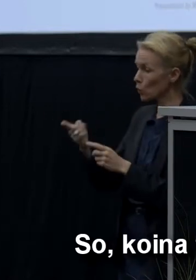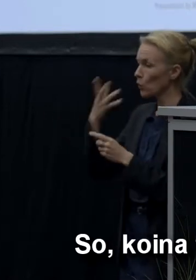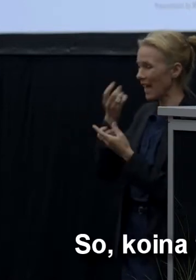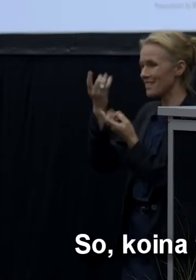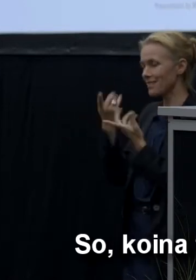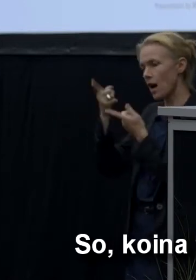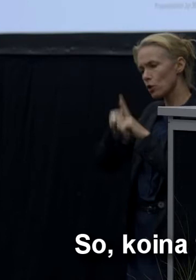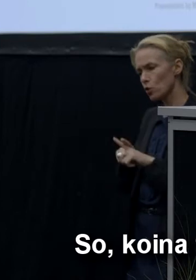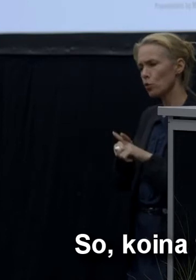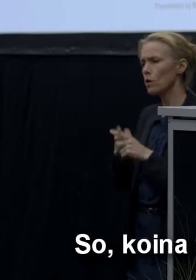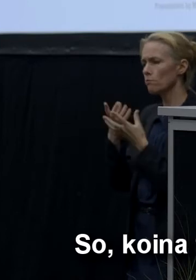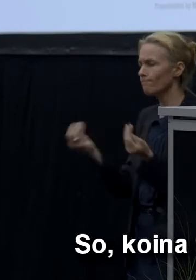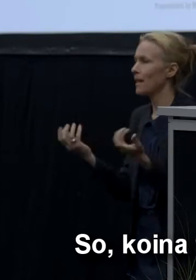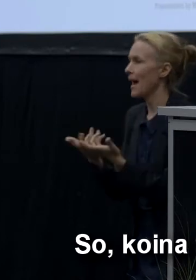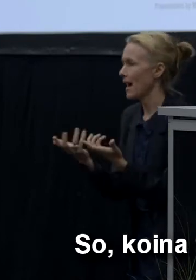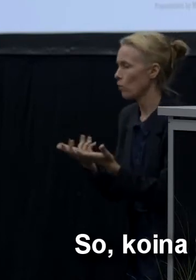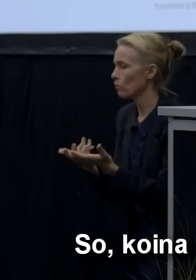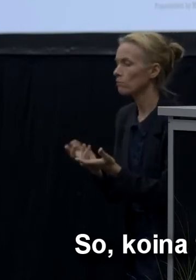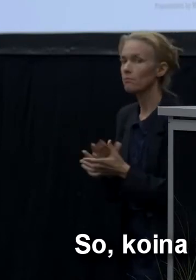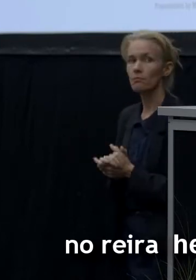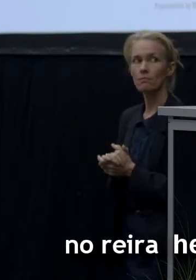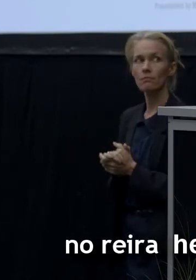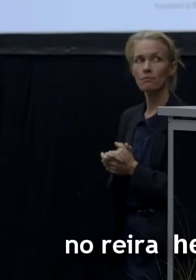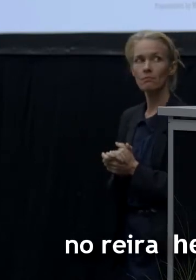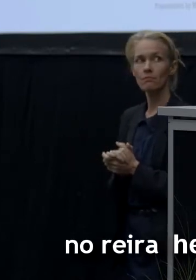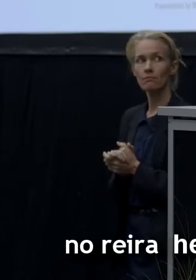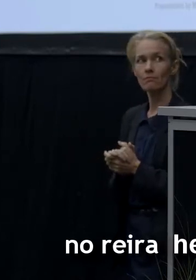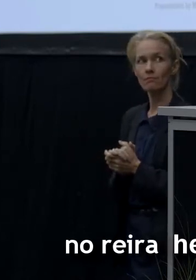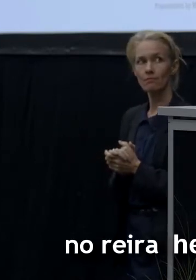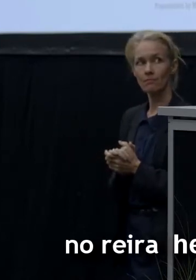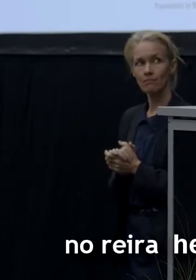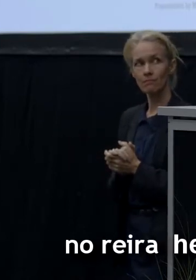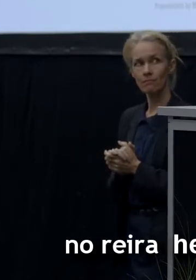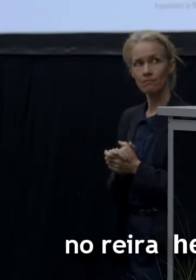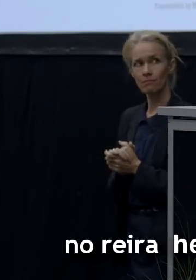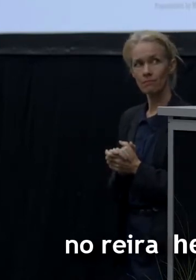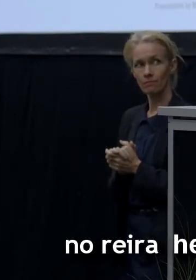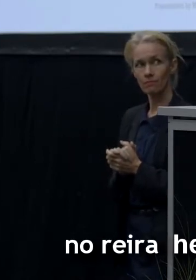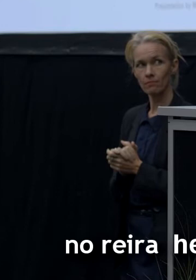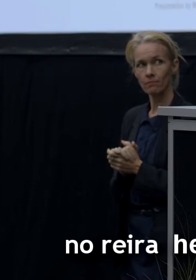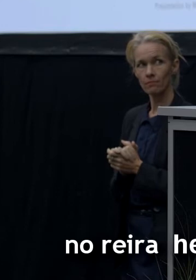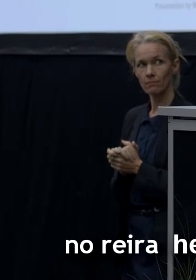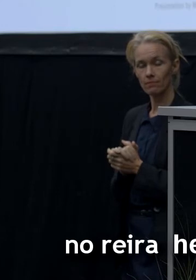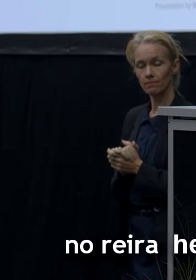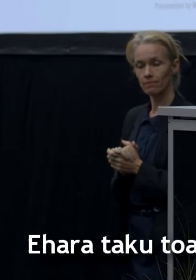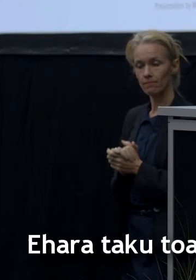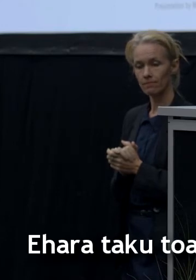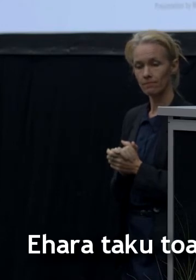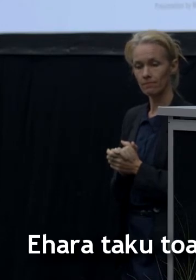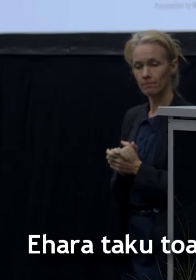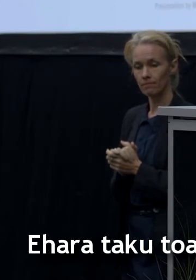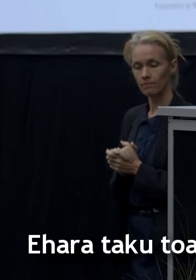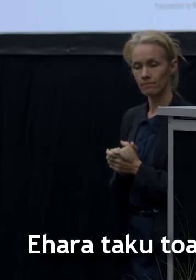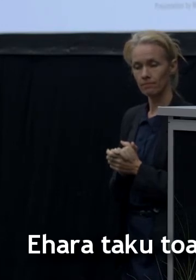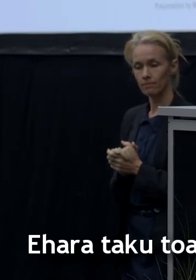nā te kōrero kia haunea kia koutou. Nō reira, he kōrero anō, kei roto i te kaunihera, he